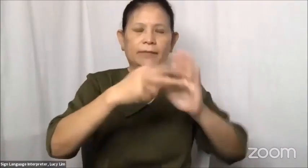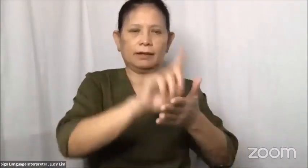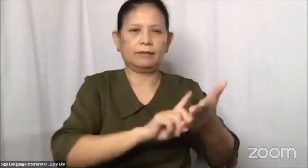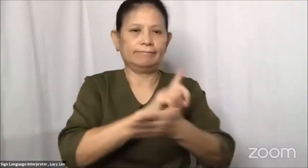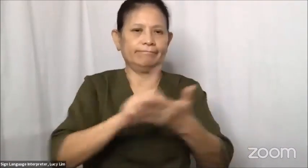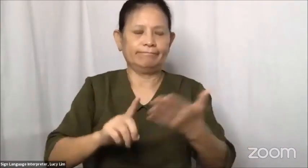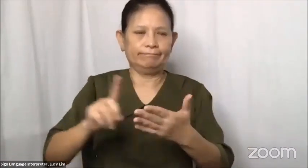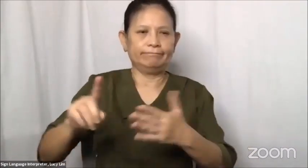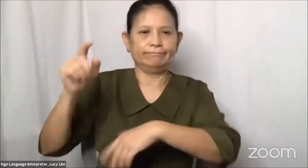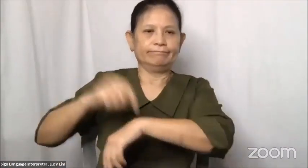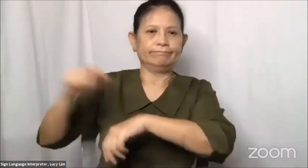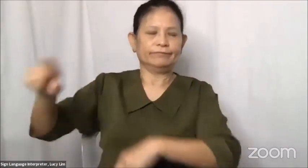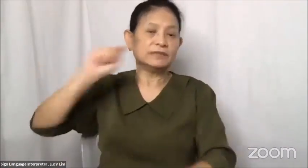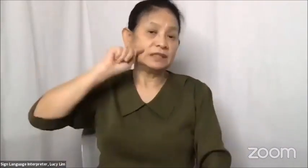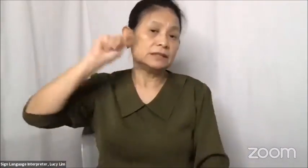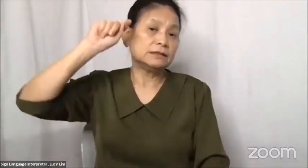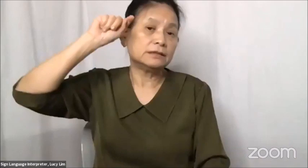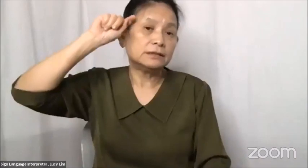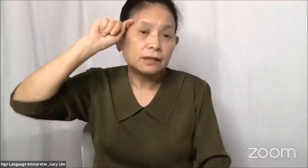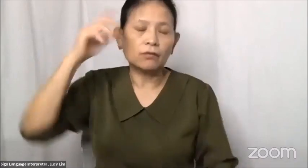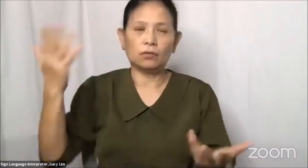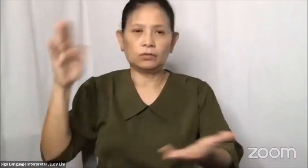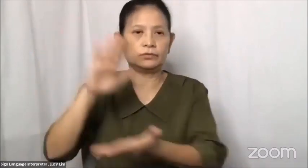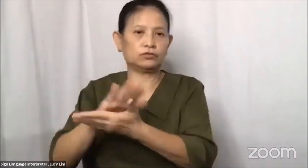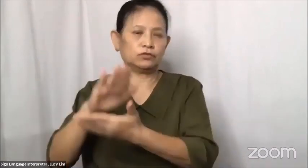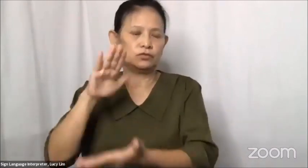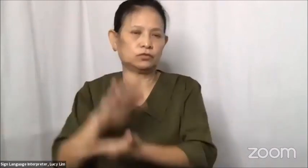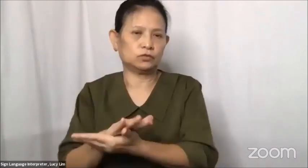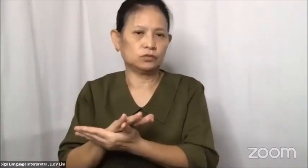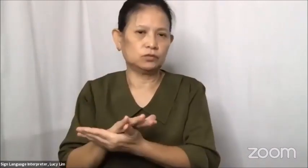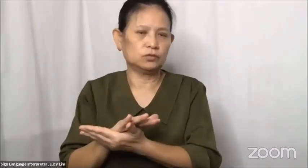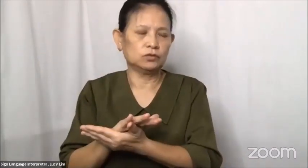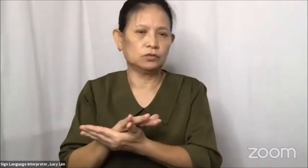teenager and in the school. That's where they